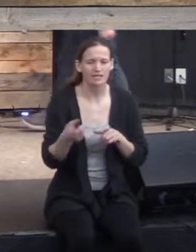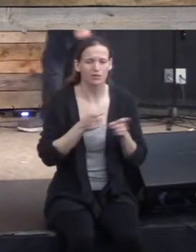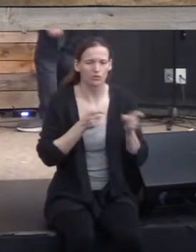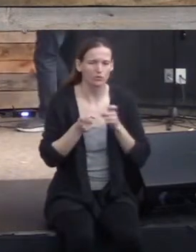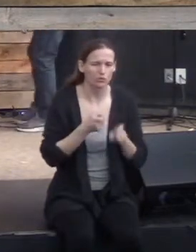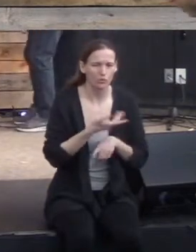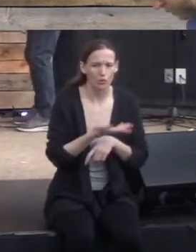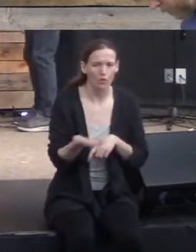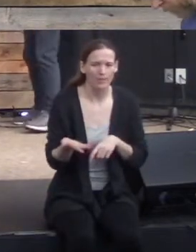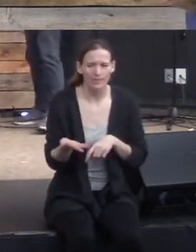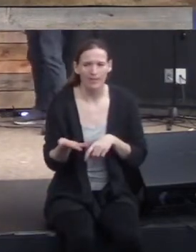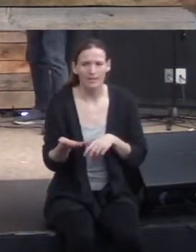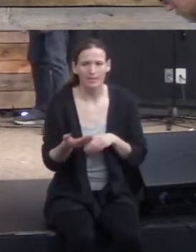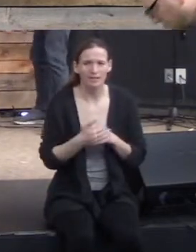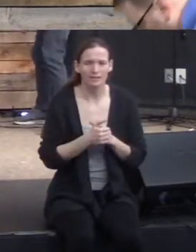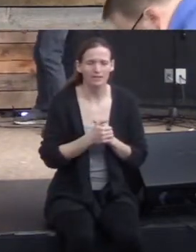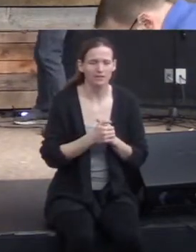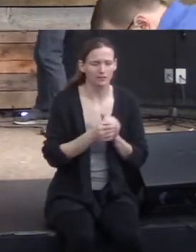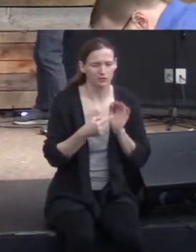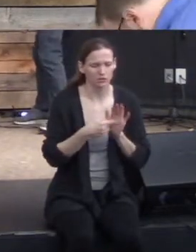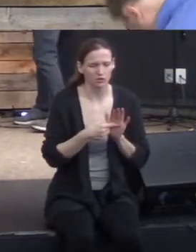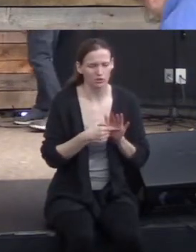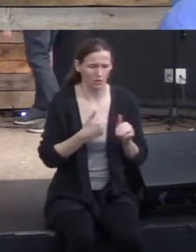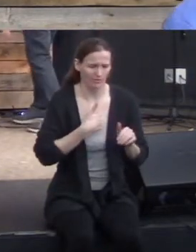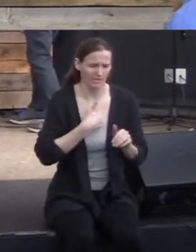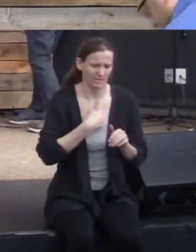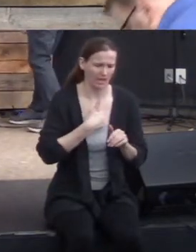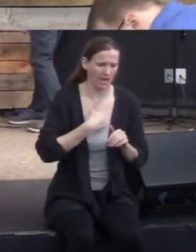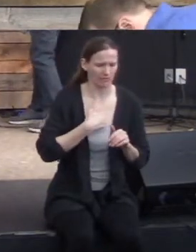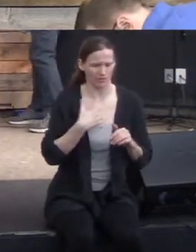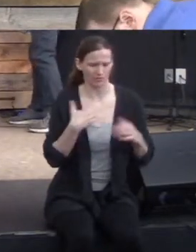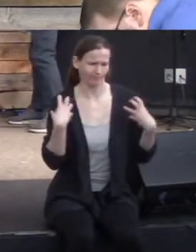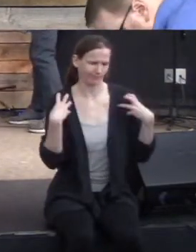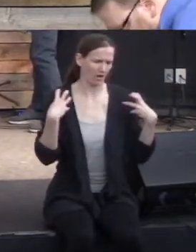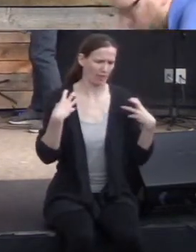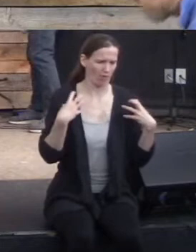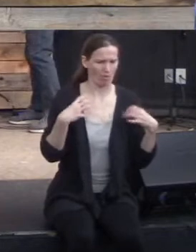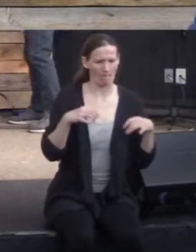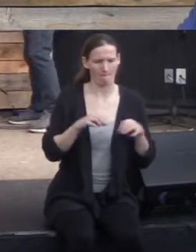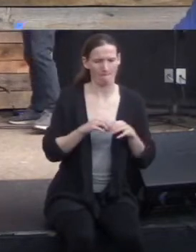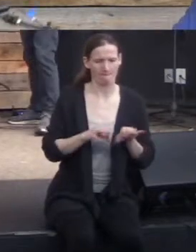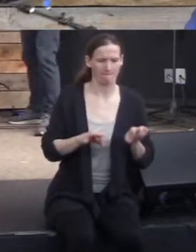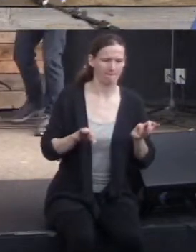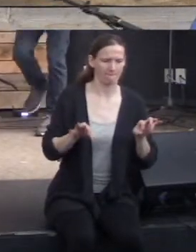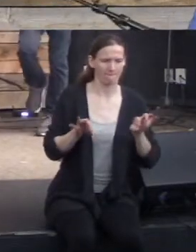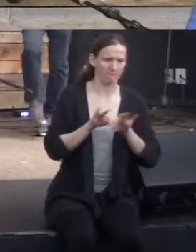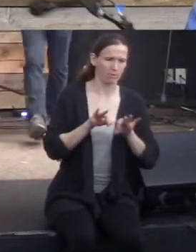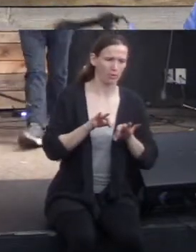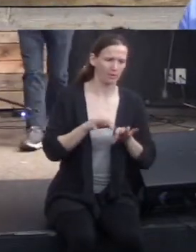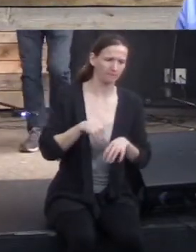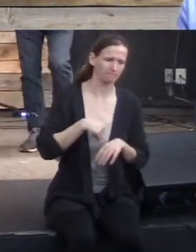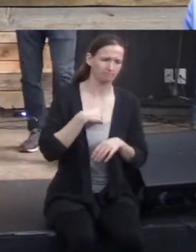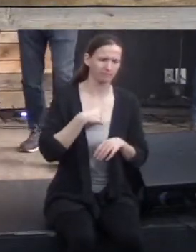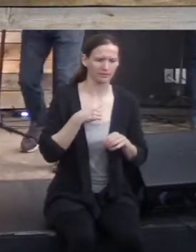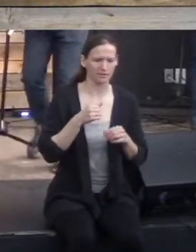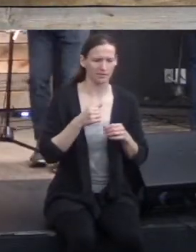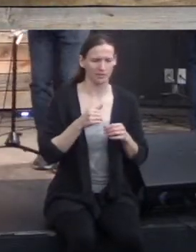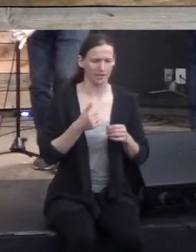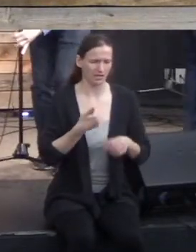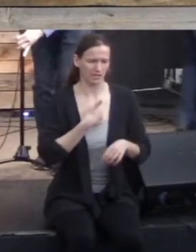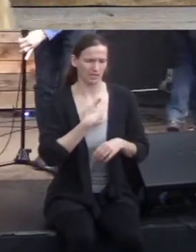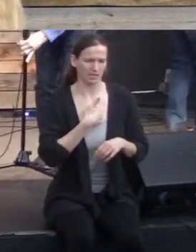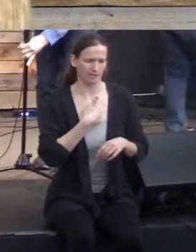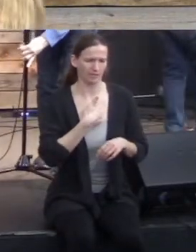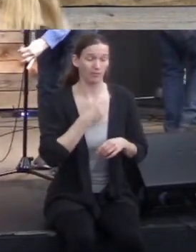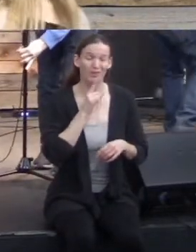control, to show ourselves as powerful and meaningful and worth something on our own. And the truth